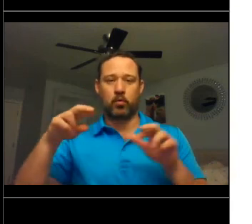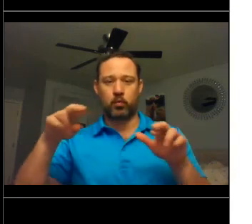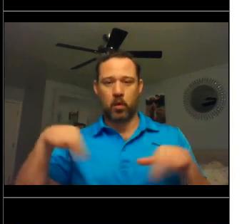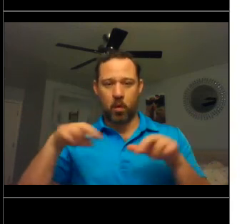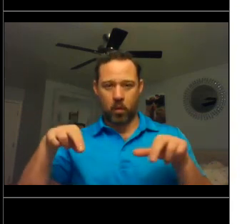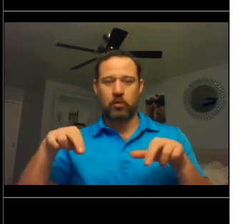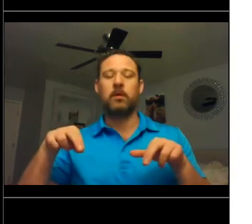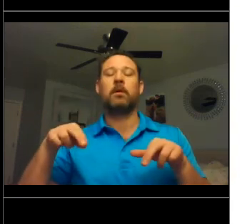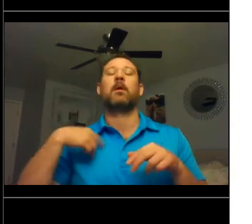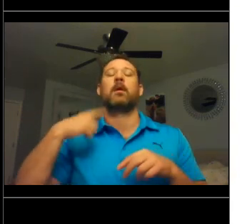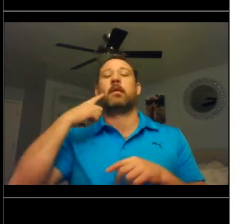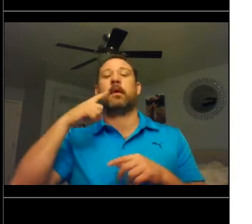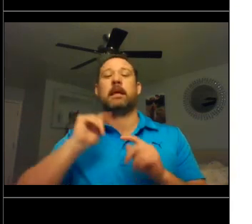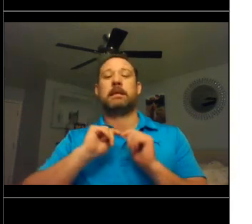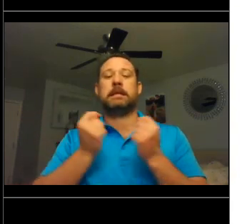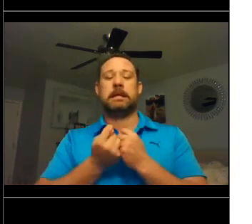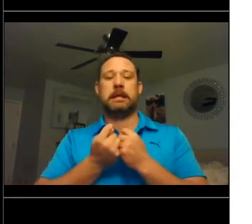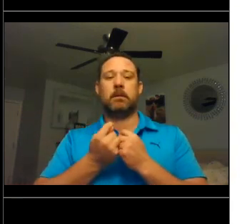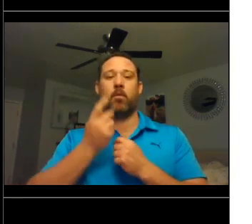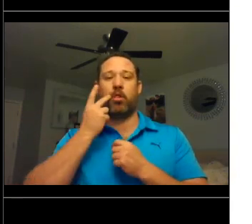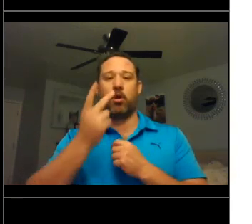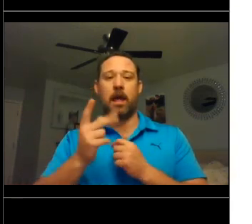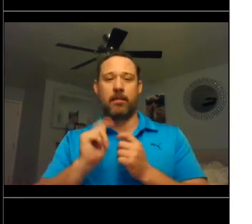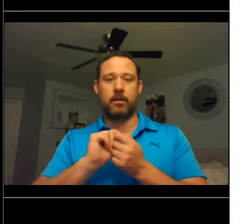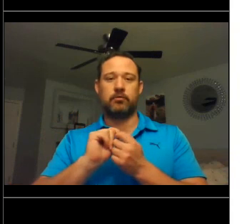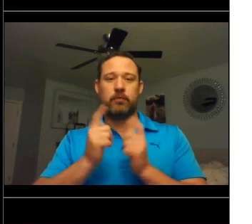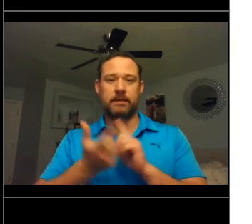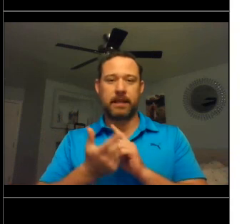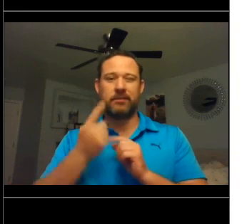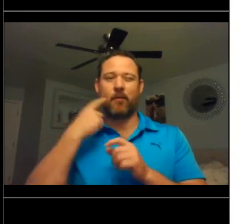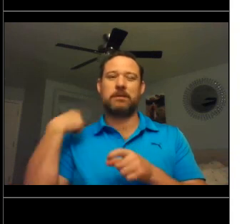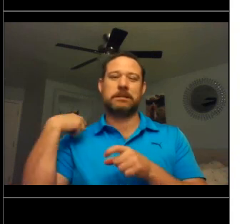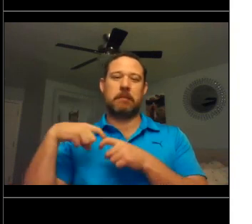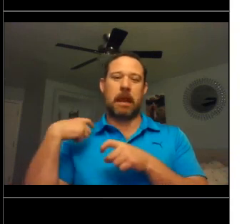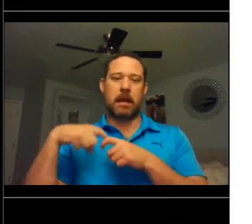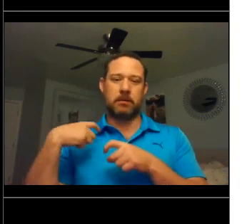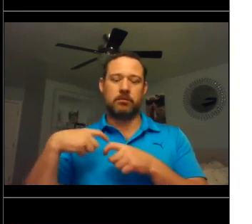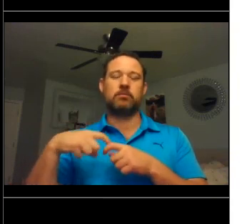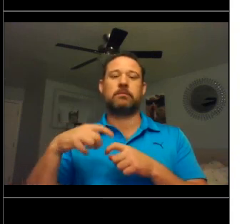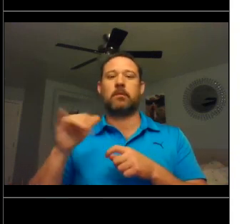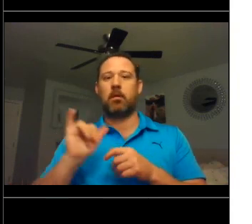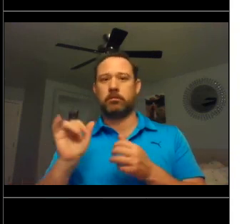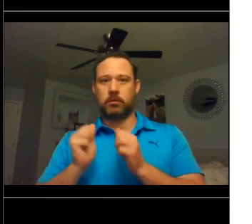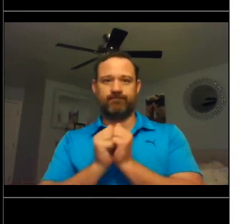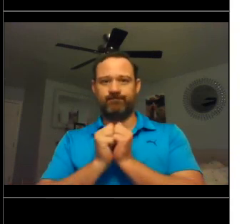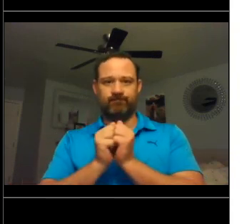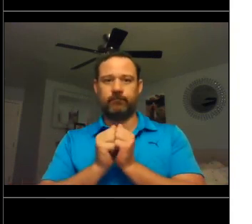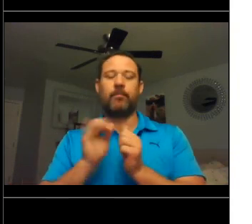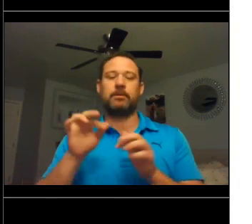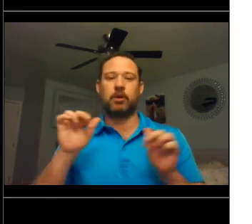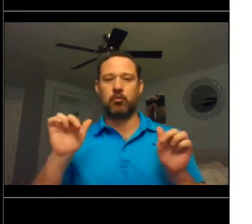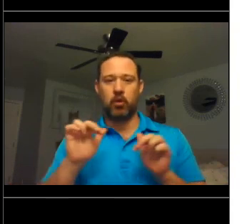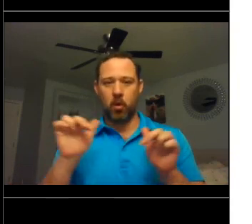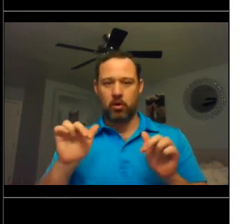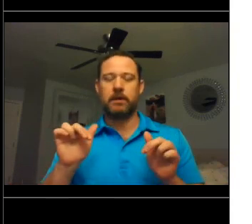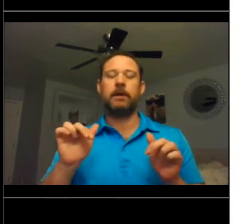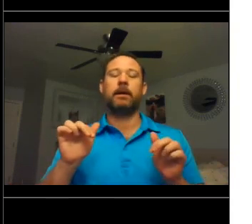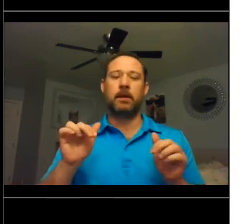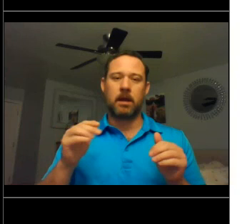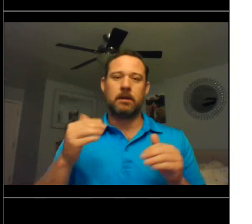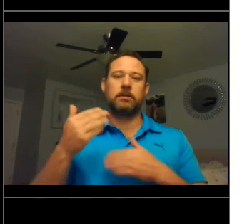our teams will look at the translation for Spanish to also accompany this recording as it